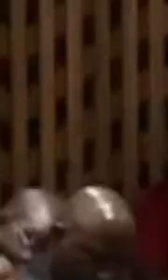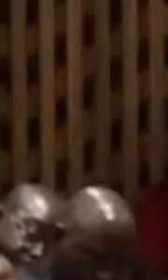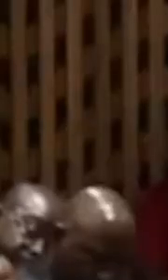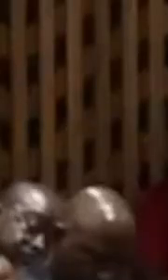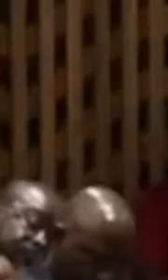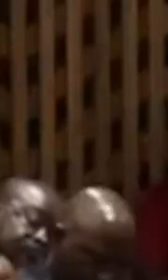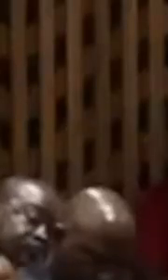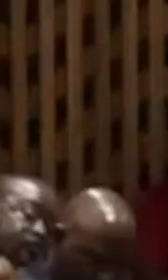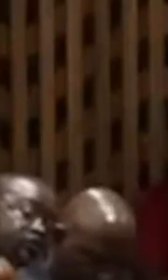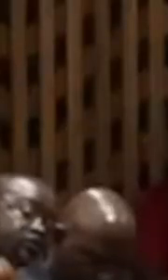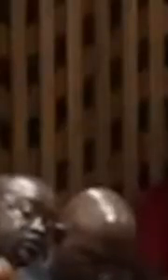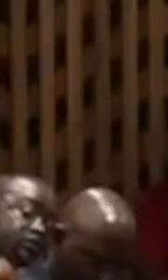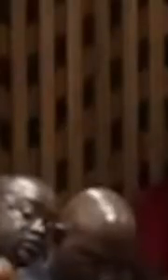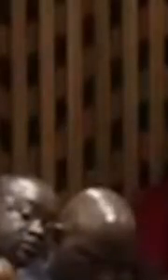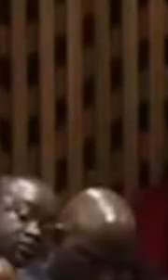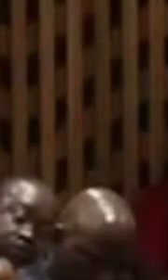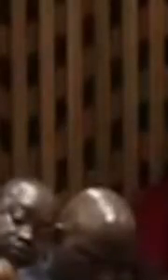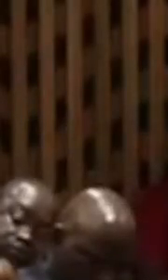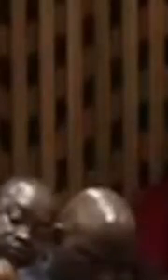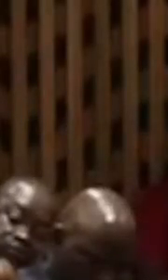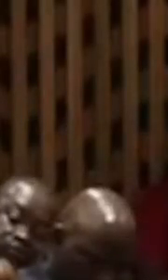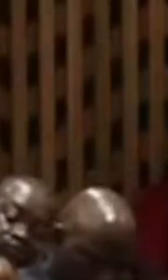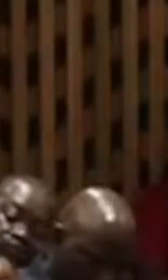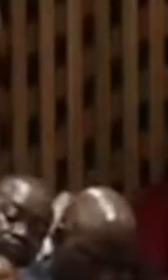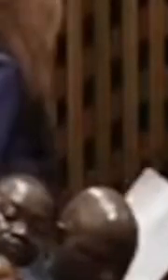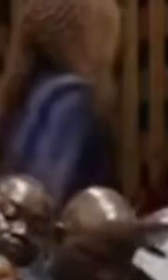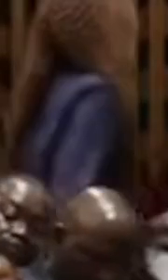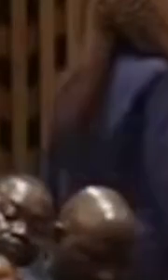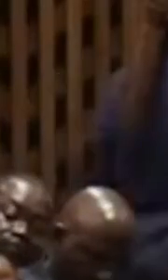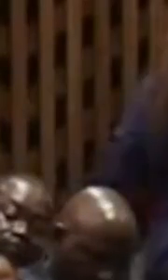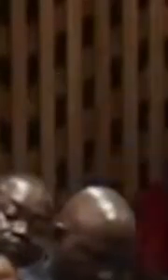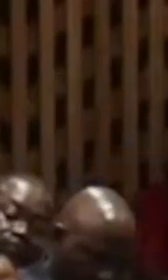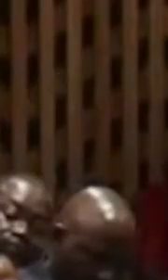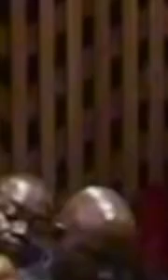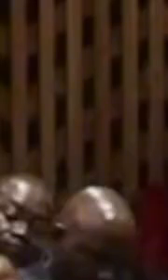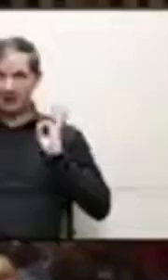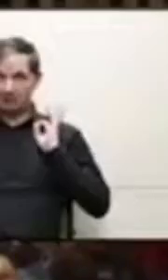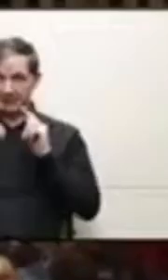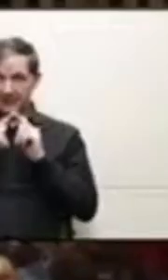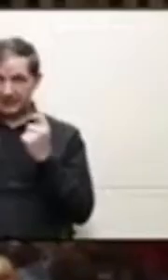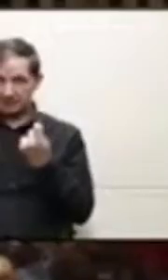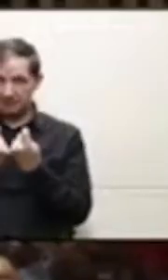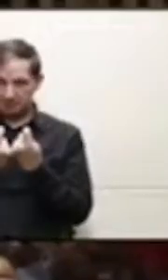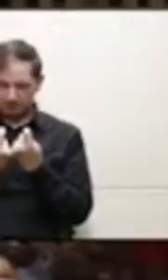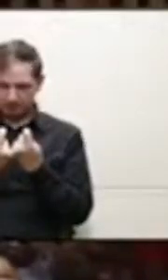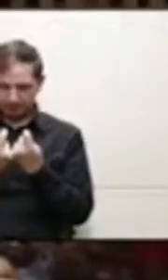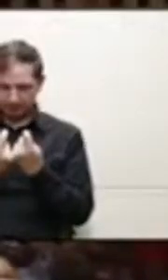The Executive Mayor and the team. Thank you, Chair. So